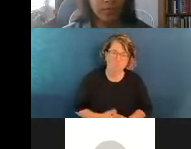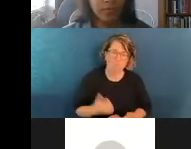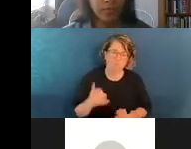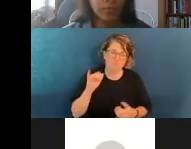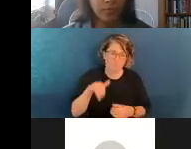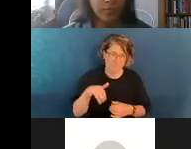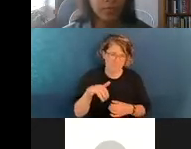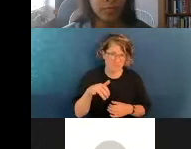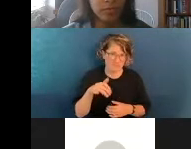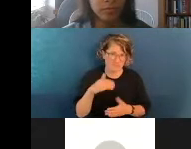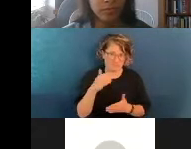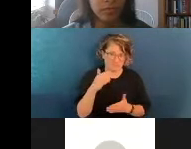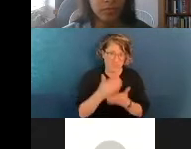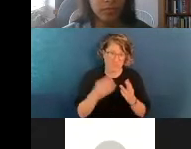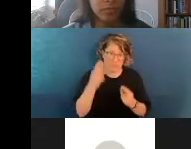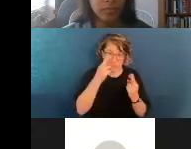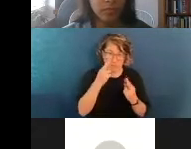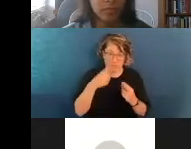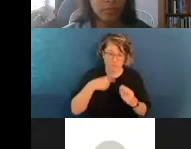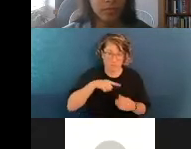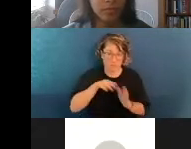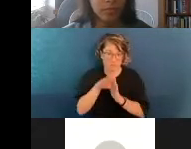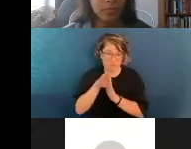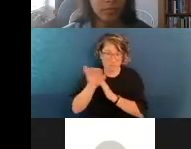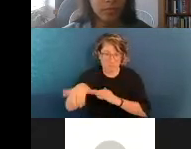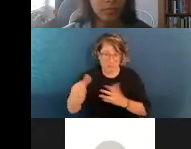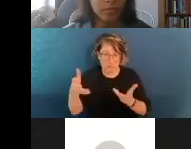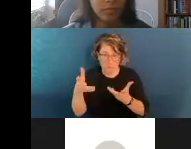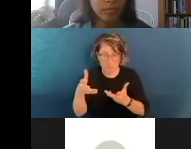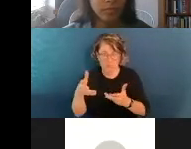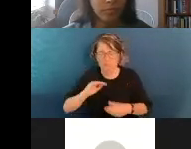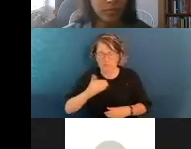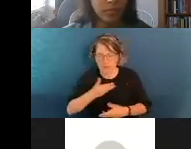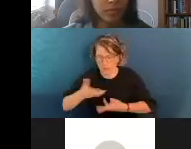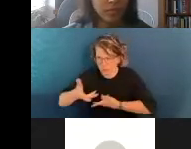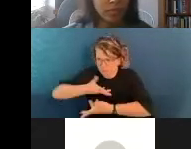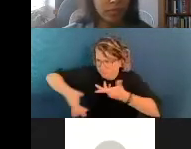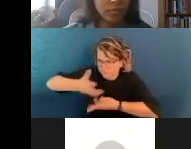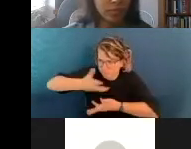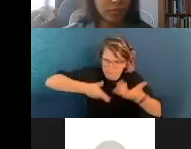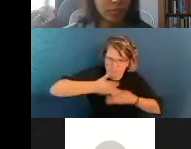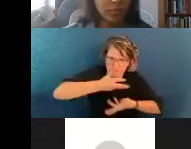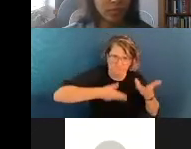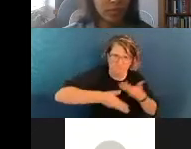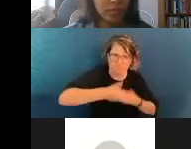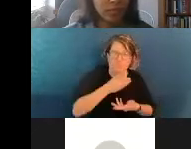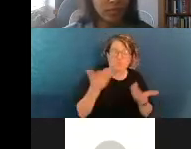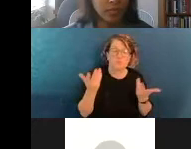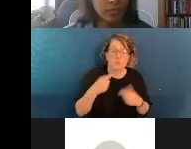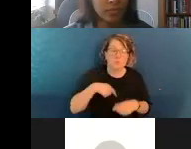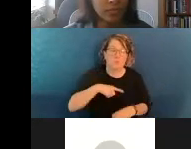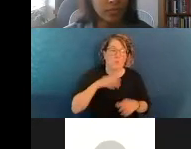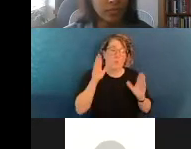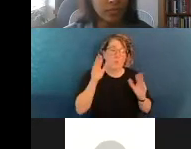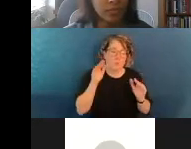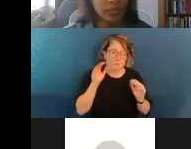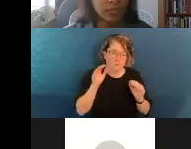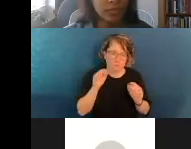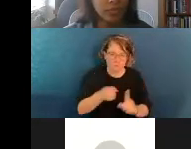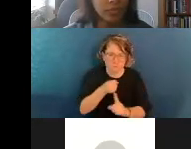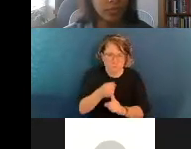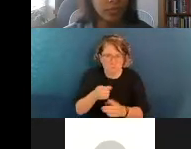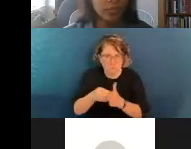So we really do take these ideas apart and we unpack them so that learners can come to understand and also come